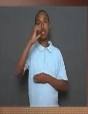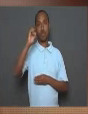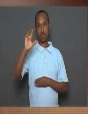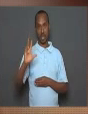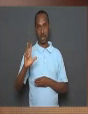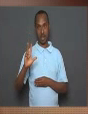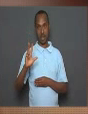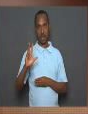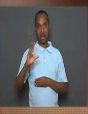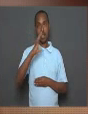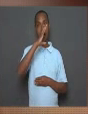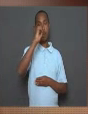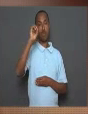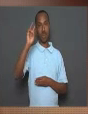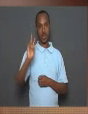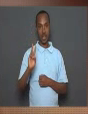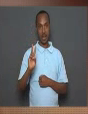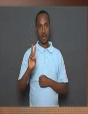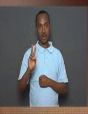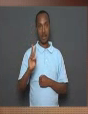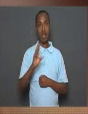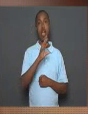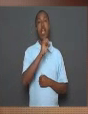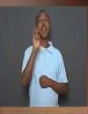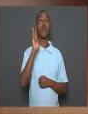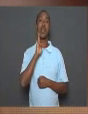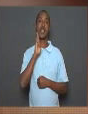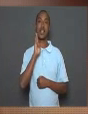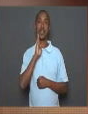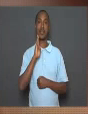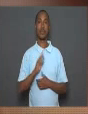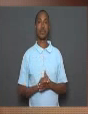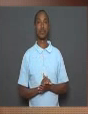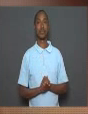carbonate, carbon dioxide, and water.